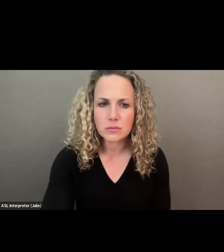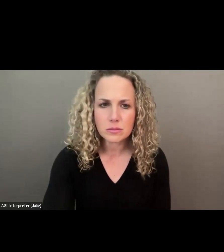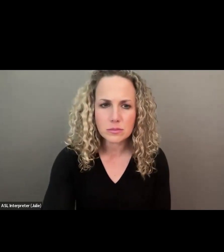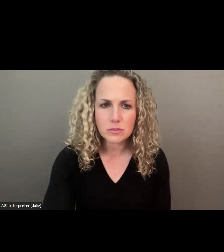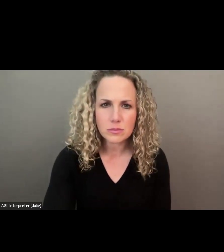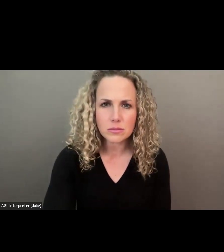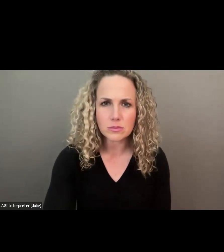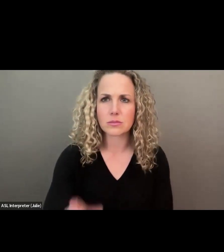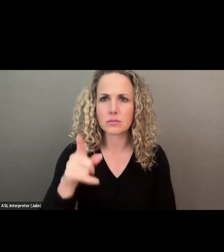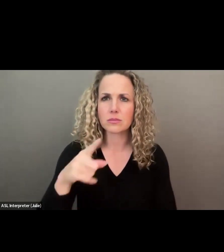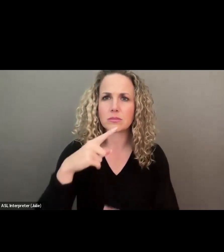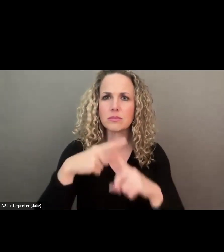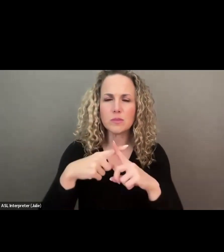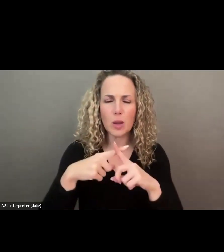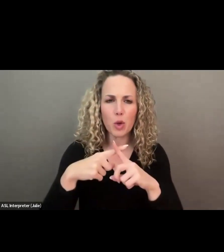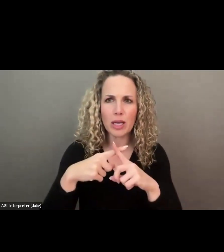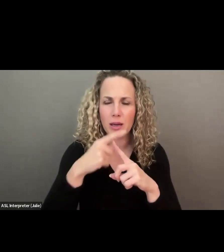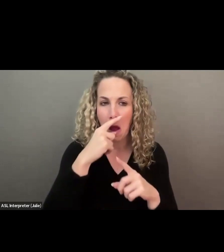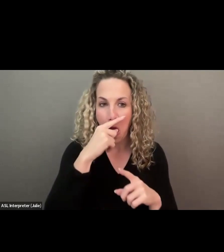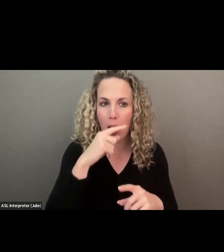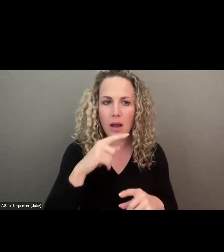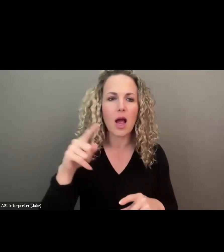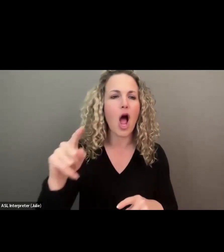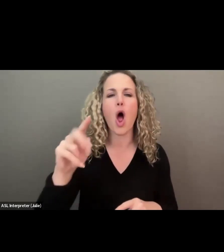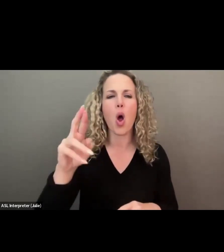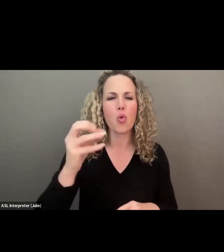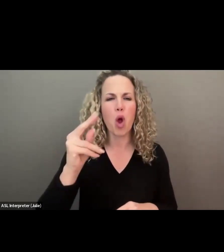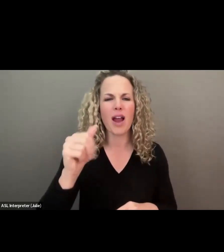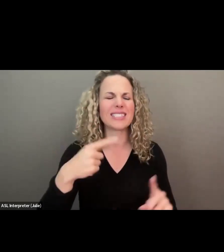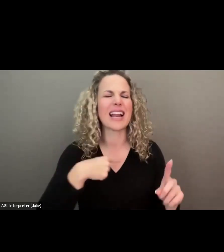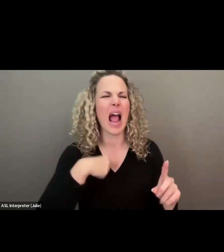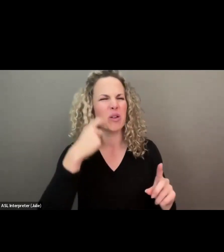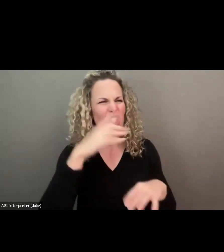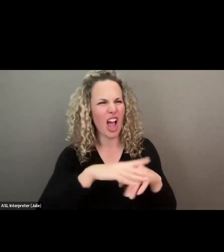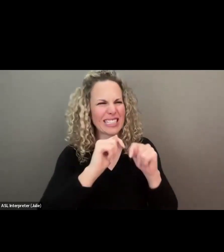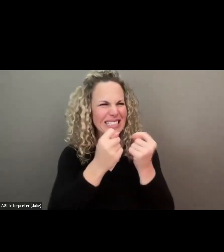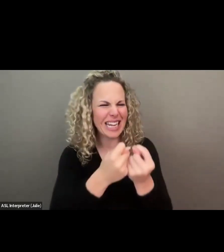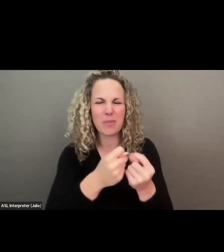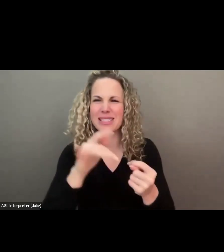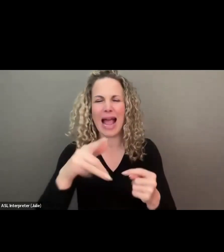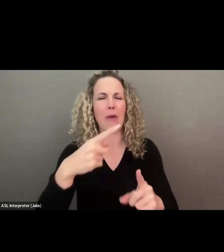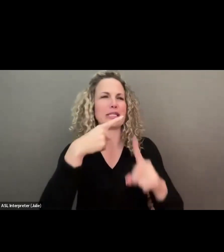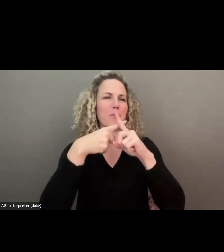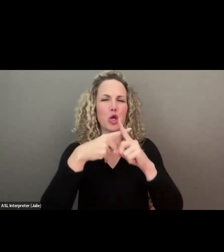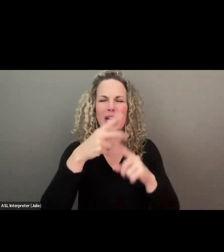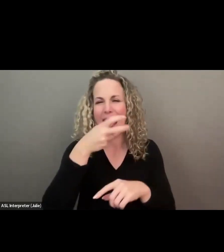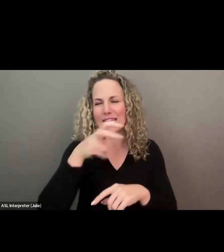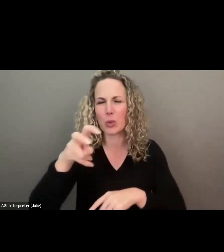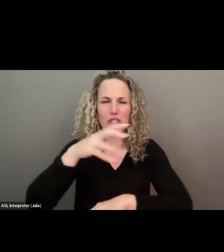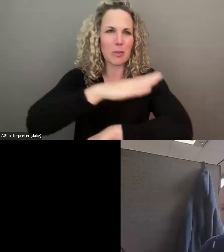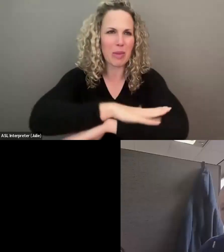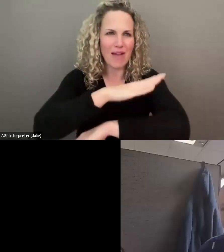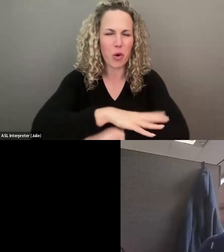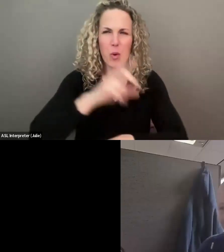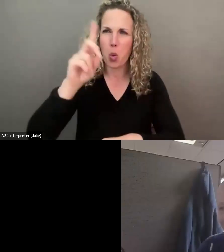You're muted though. Yeah, There we go. I was like, where's my button? I was just on Teams. I don't know why this messes me up every time when I switch platforms. I'm like, where